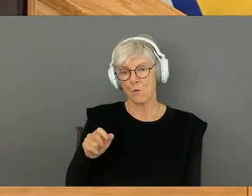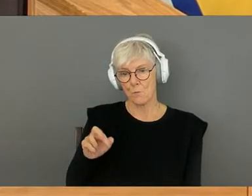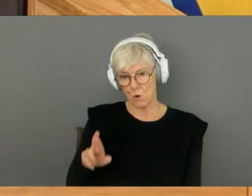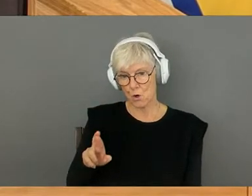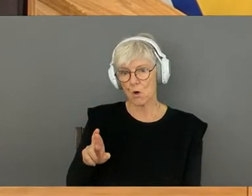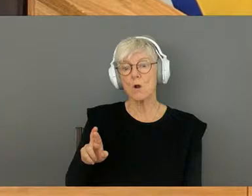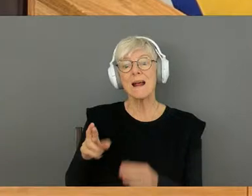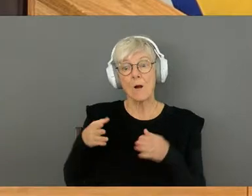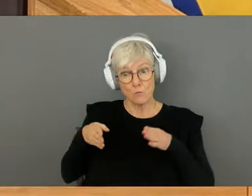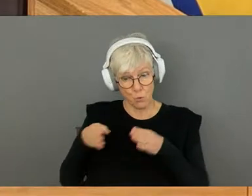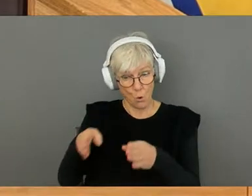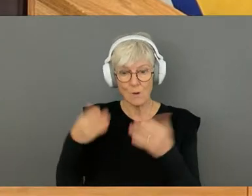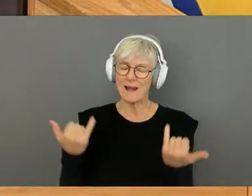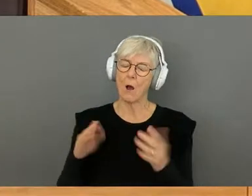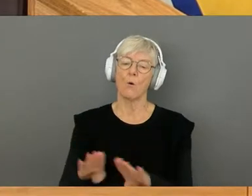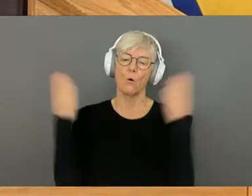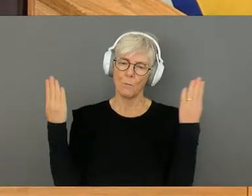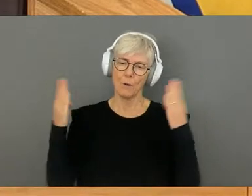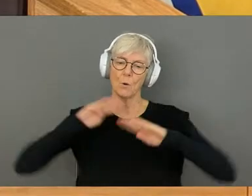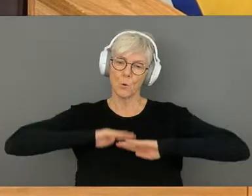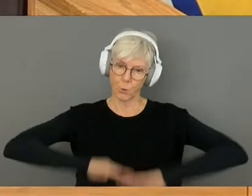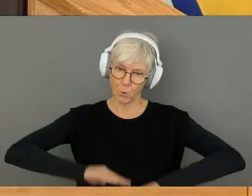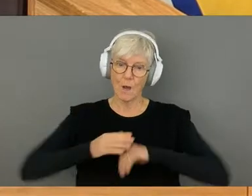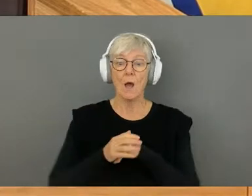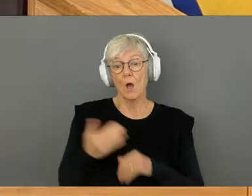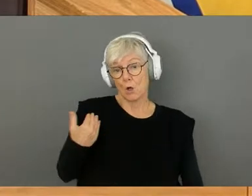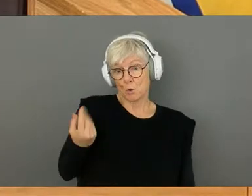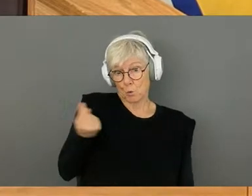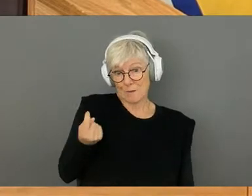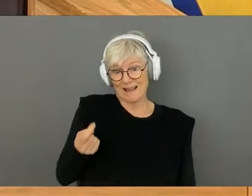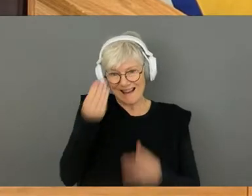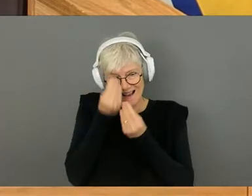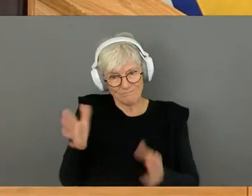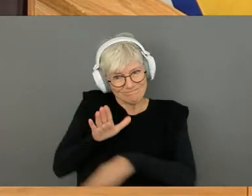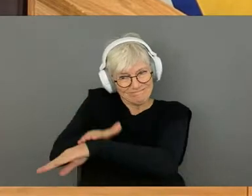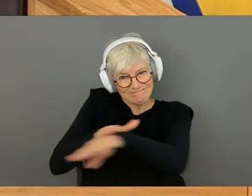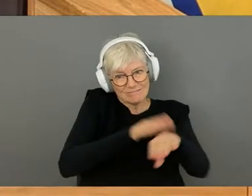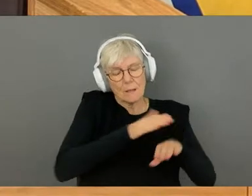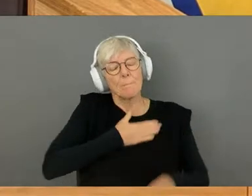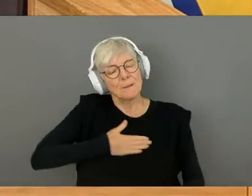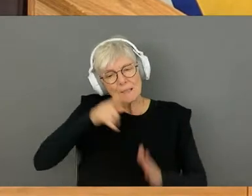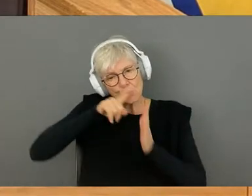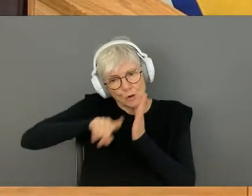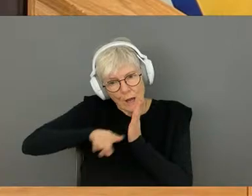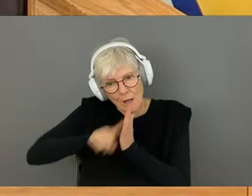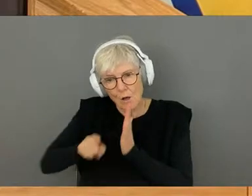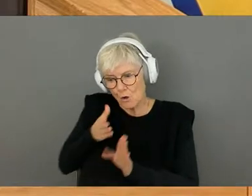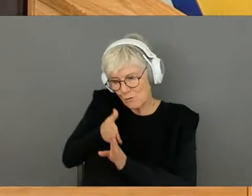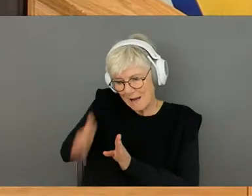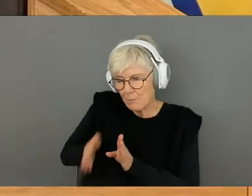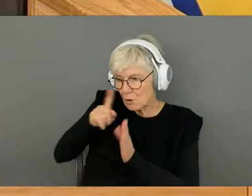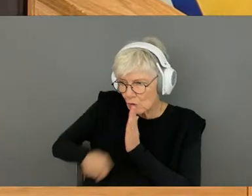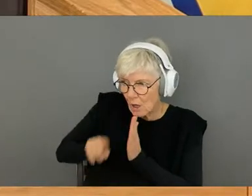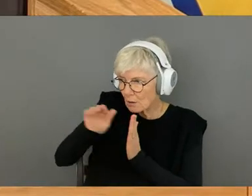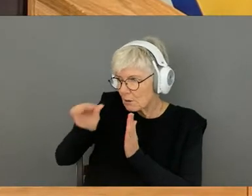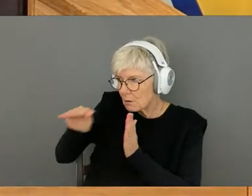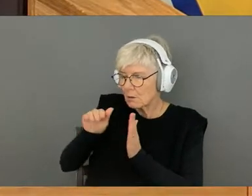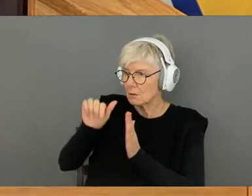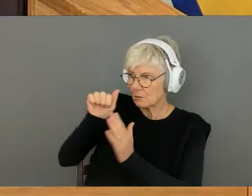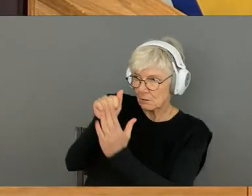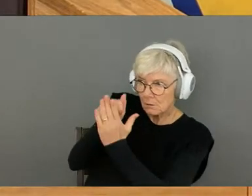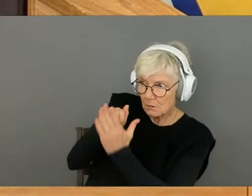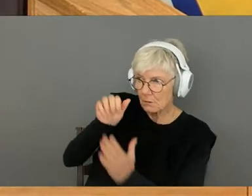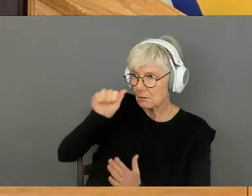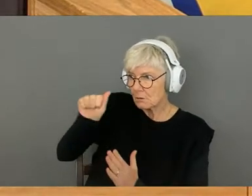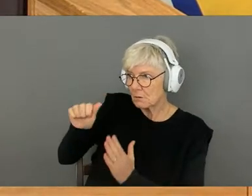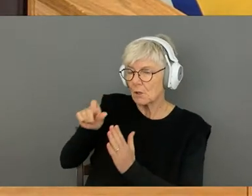on Tuesday, continue to check on your neighbors. I know that many of you have been doing that. I want to encourage you to continue to check on those,